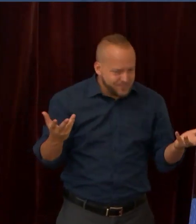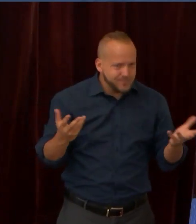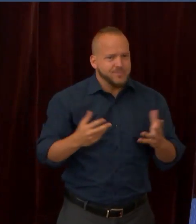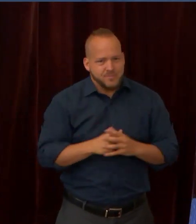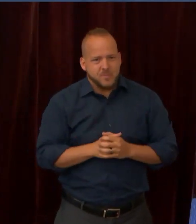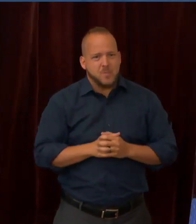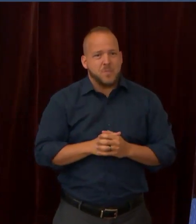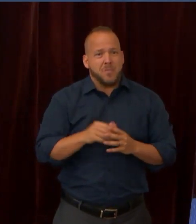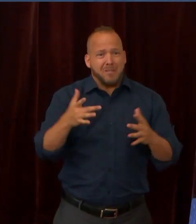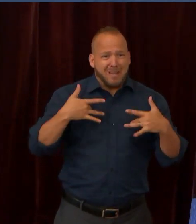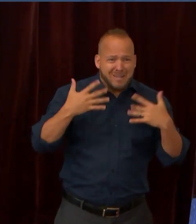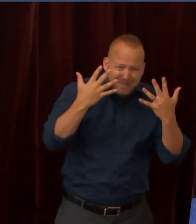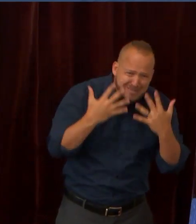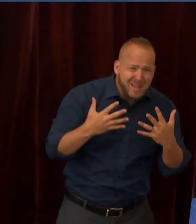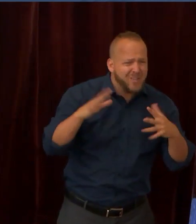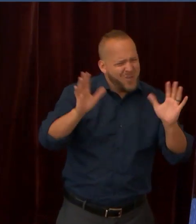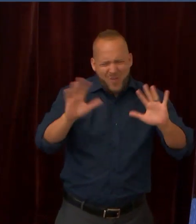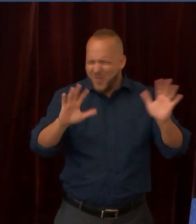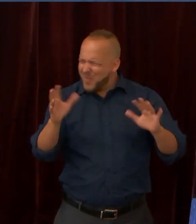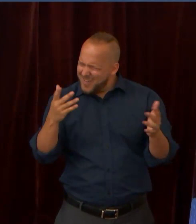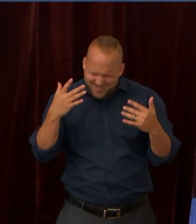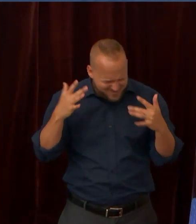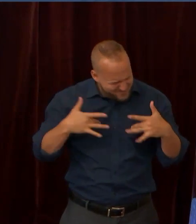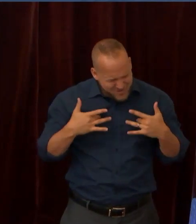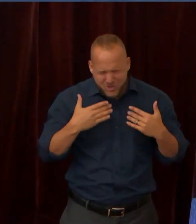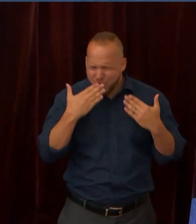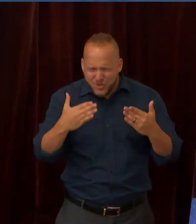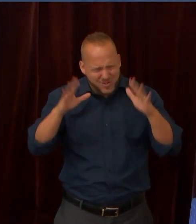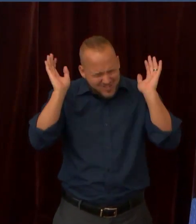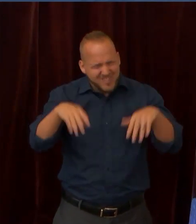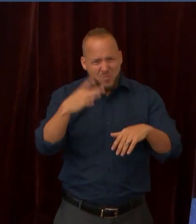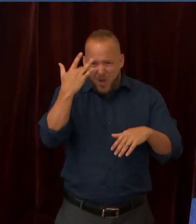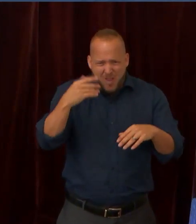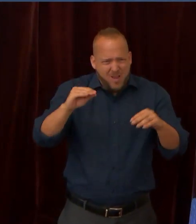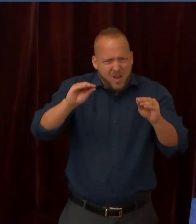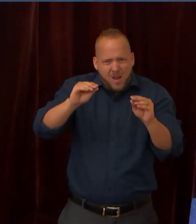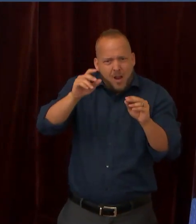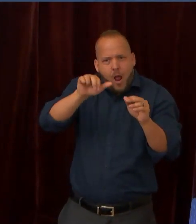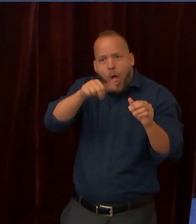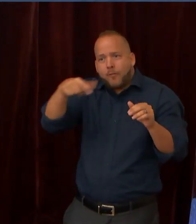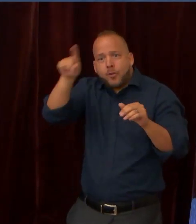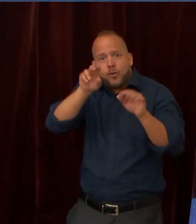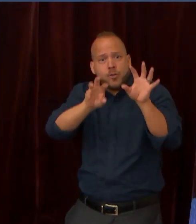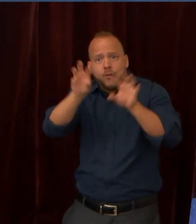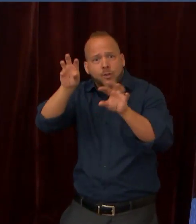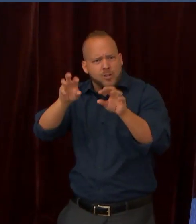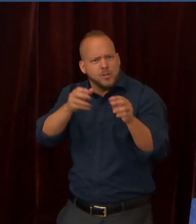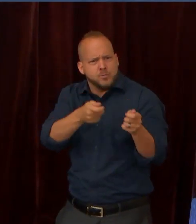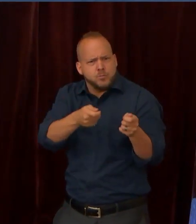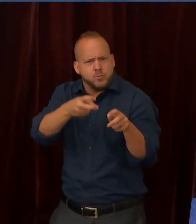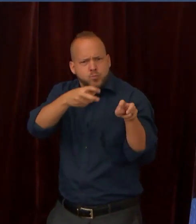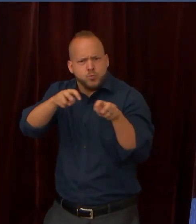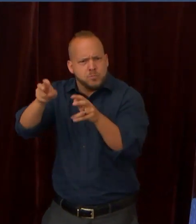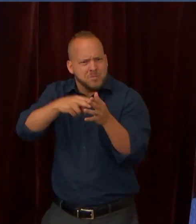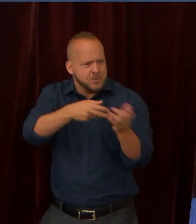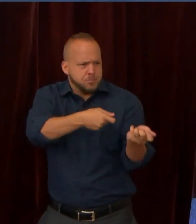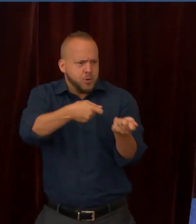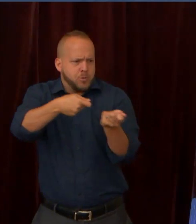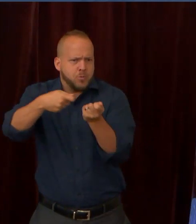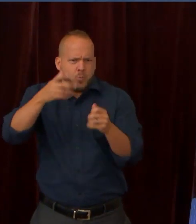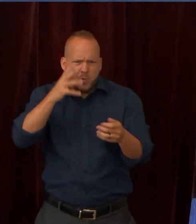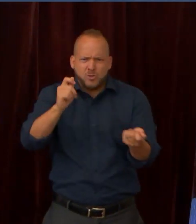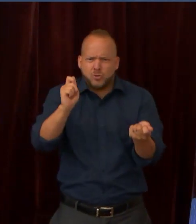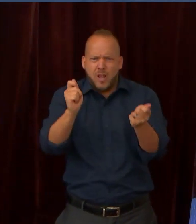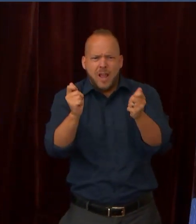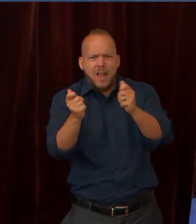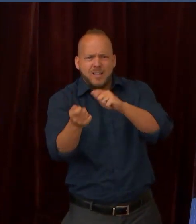in our individual habits. And there's a reason to believe that can be effective. Now, the next stage, as I've